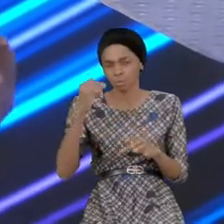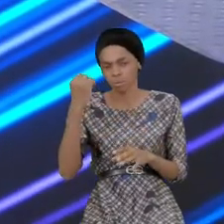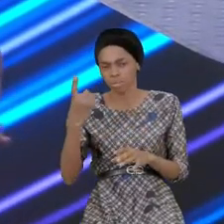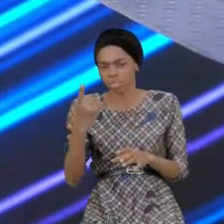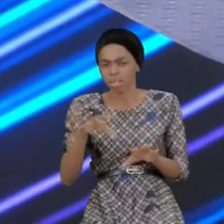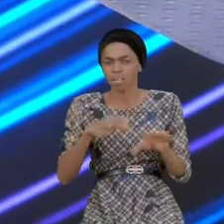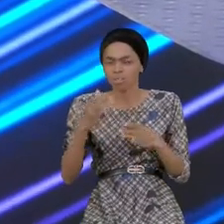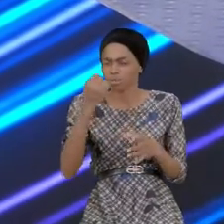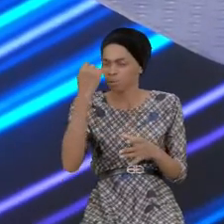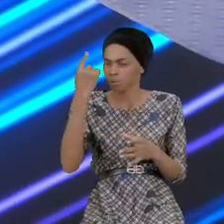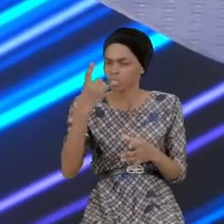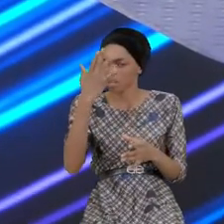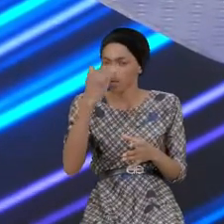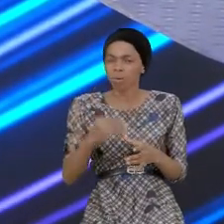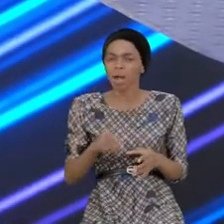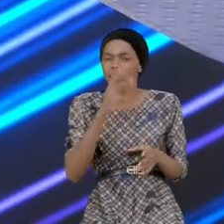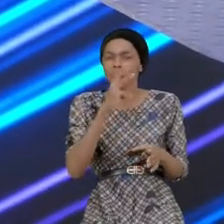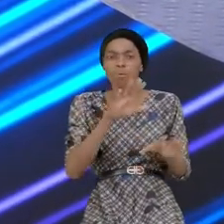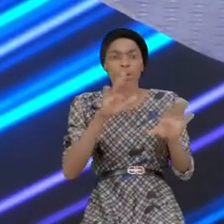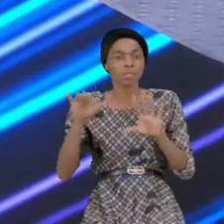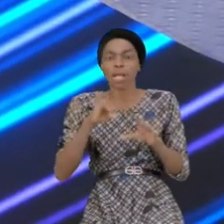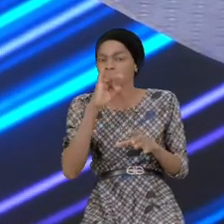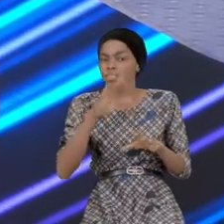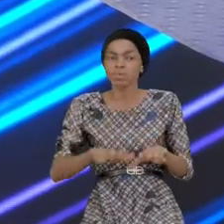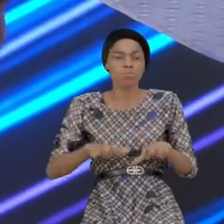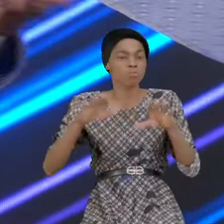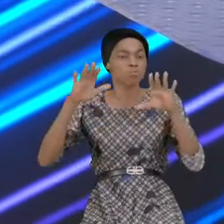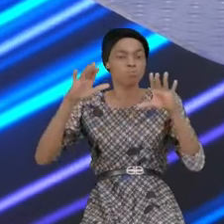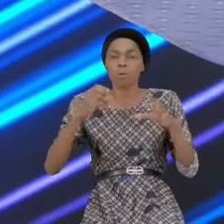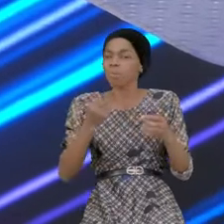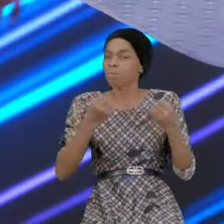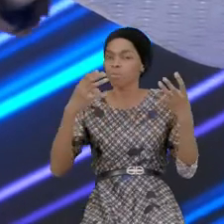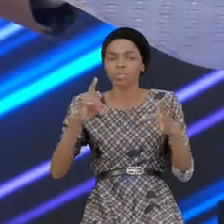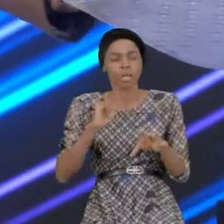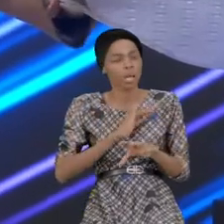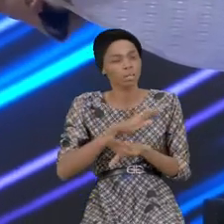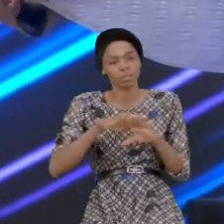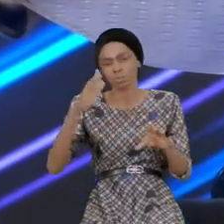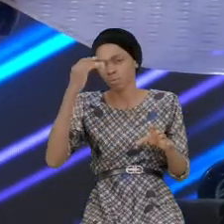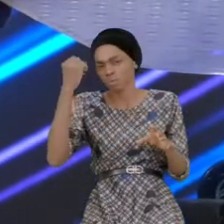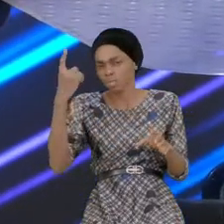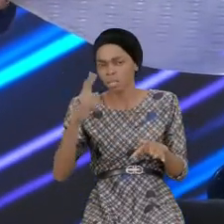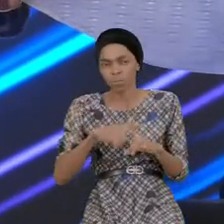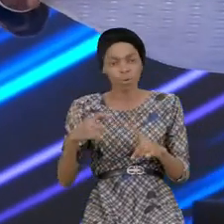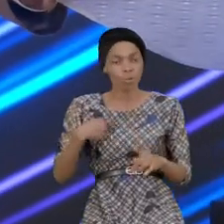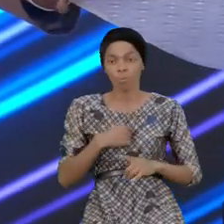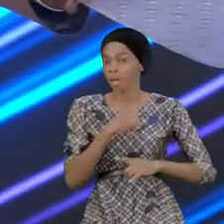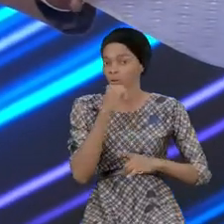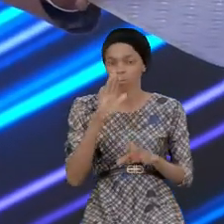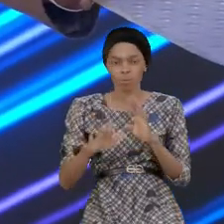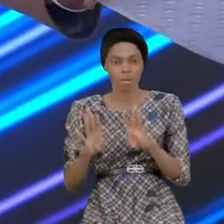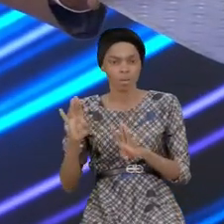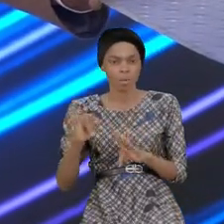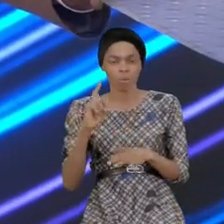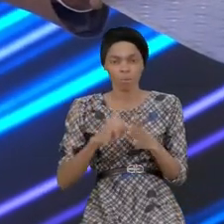why the flood is much more this time than that? No, I don't. But we're not walking by what we see.